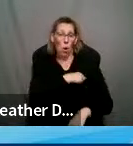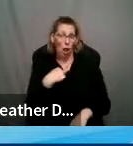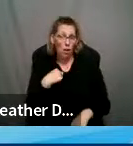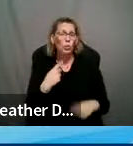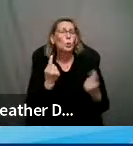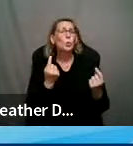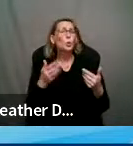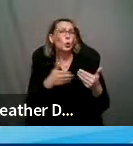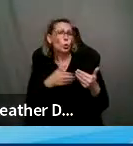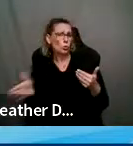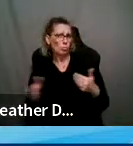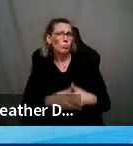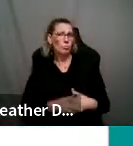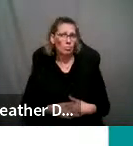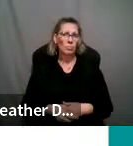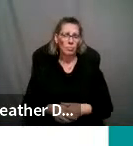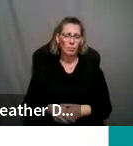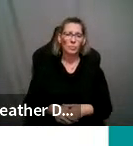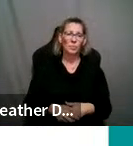it? So with that, next slide.